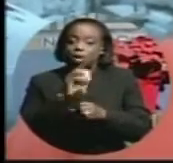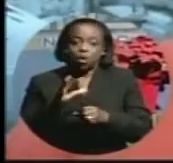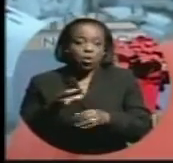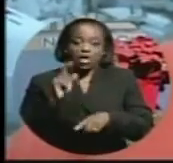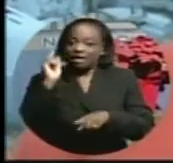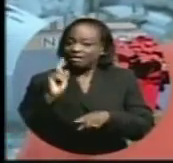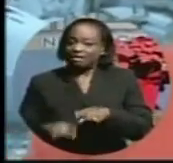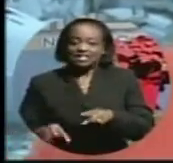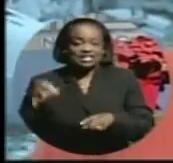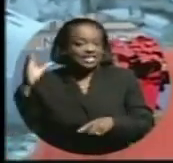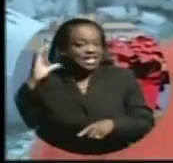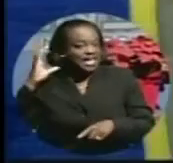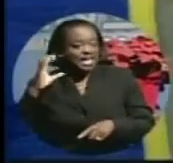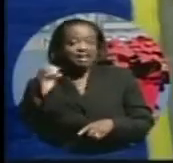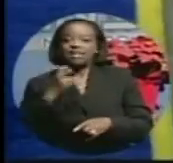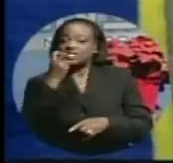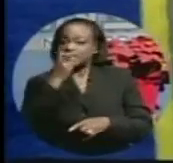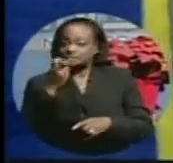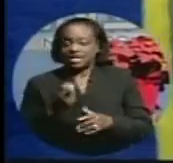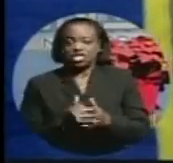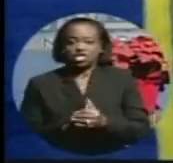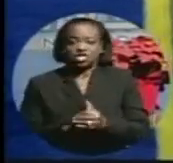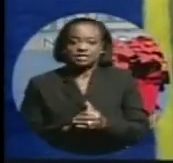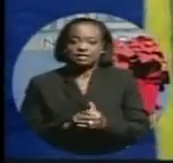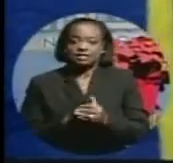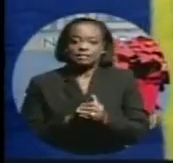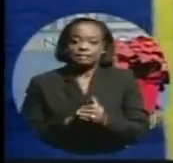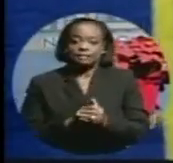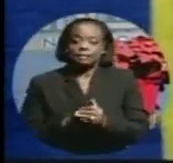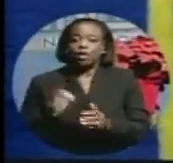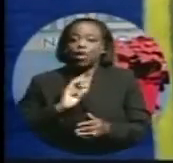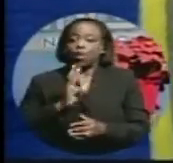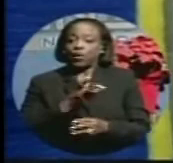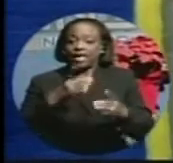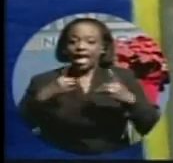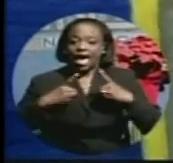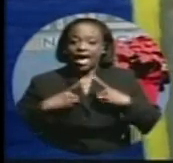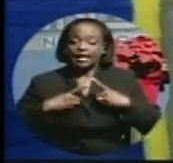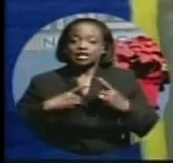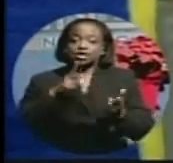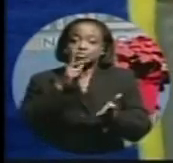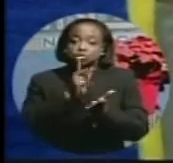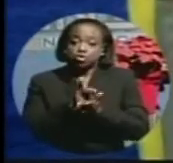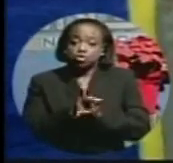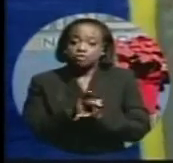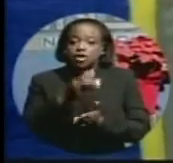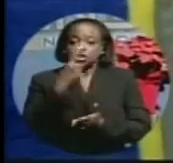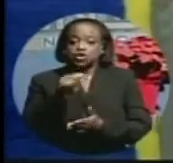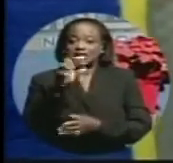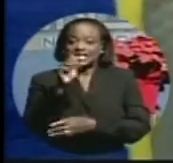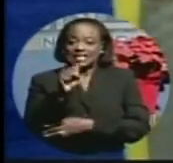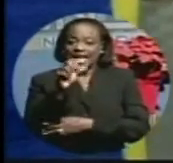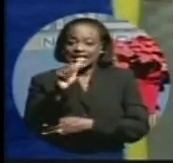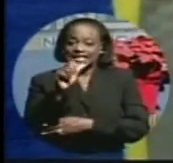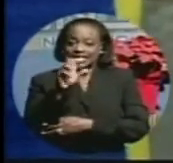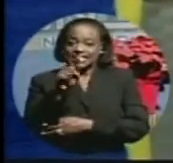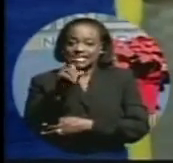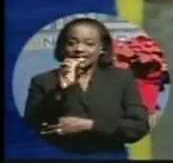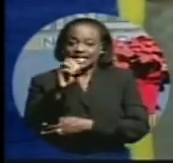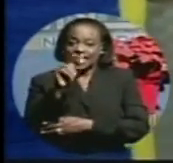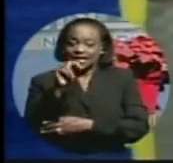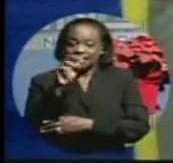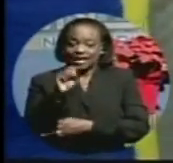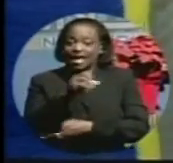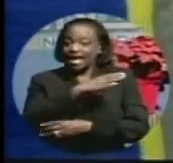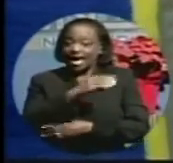speech. But that came off very well. Happy. You know, we had to prove the Saxons and especially Roots.